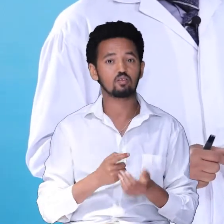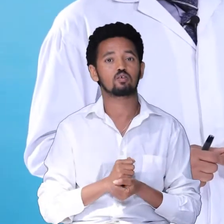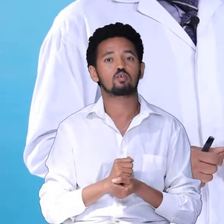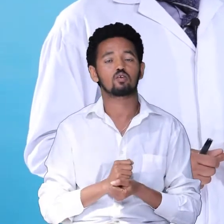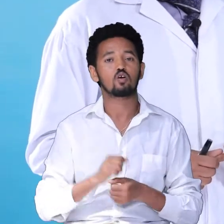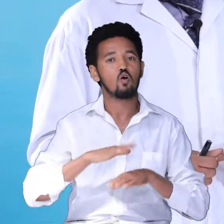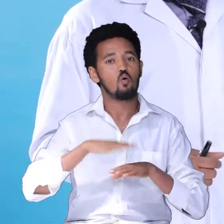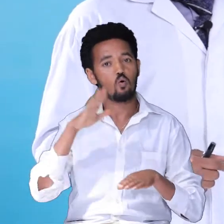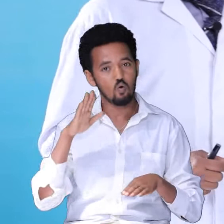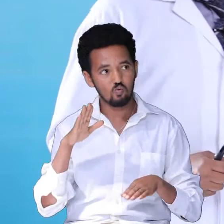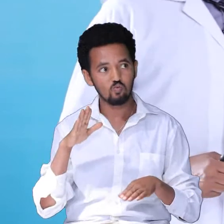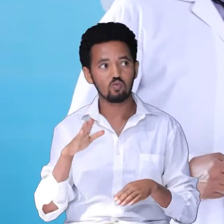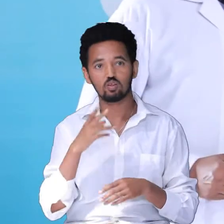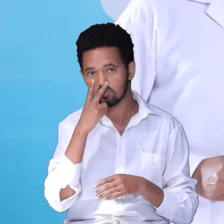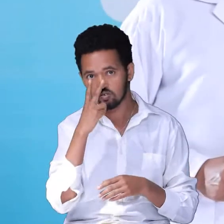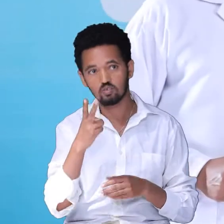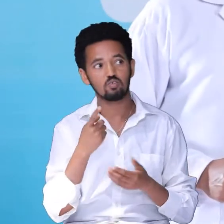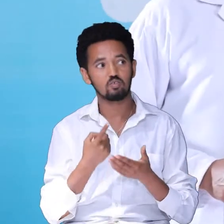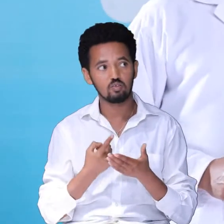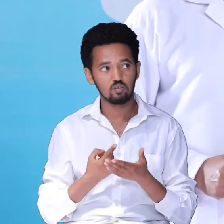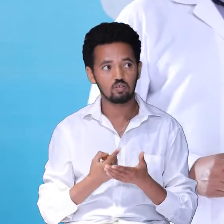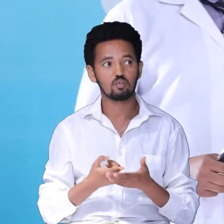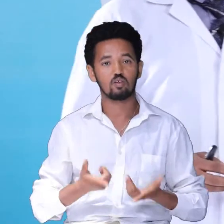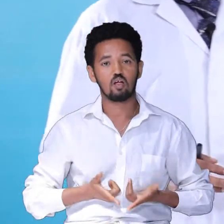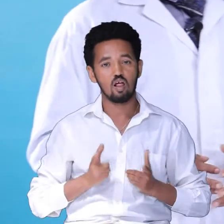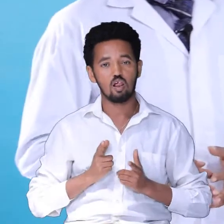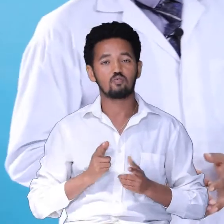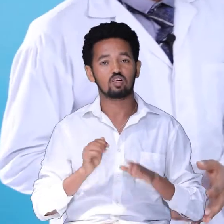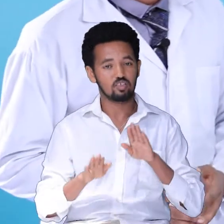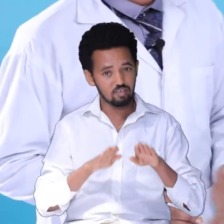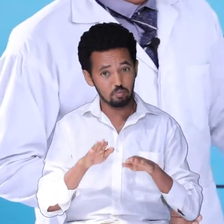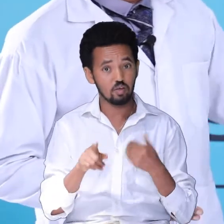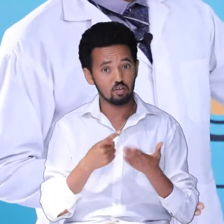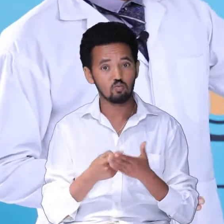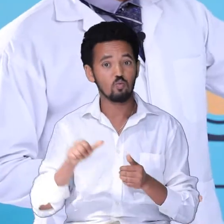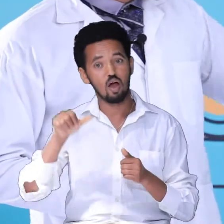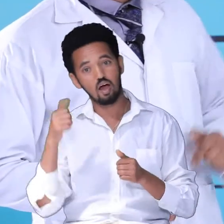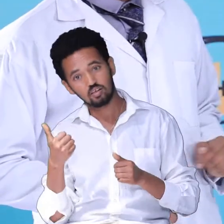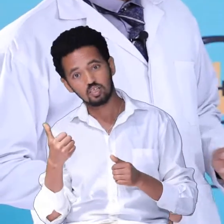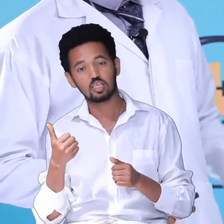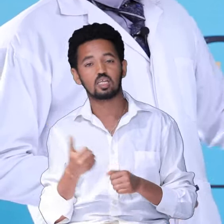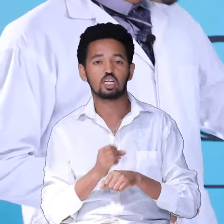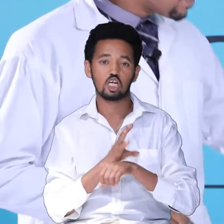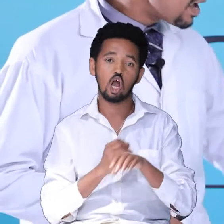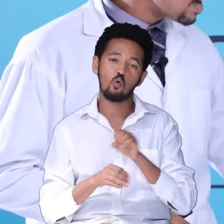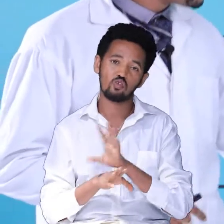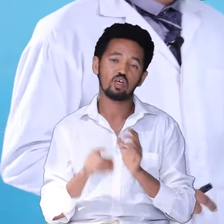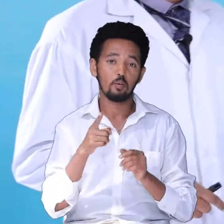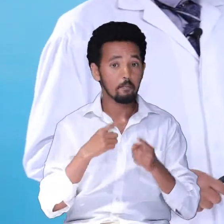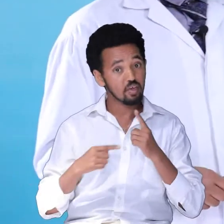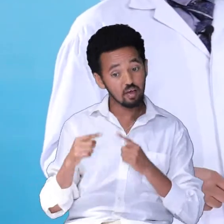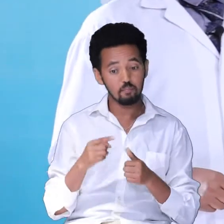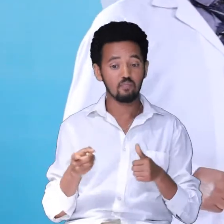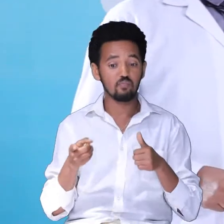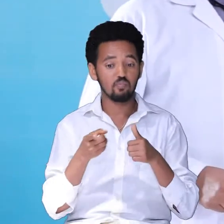1802 onwards, he became consul for life, assisted by two other consuls. He became the